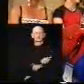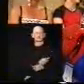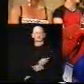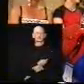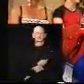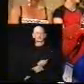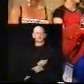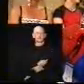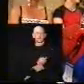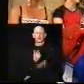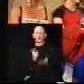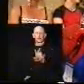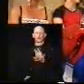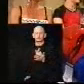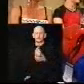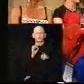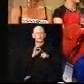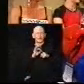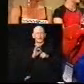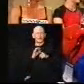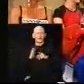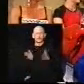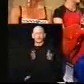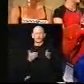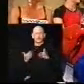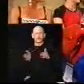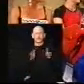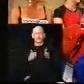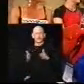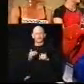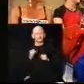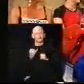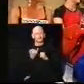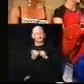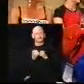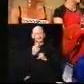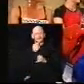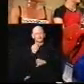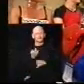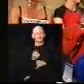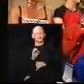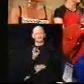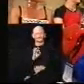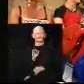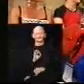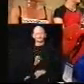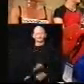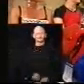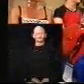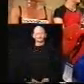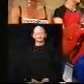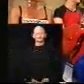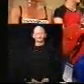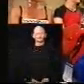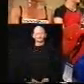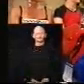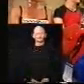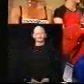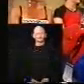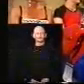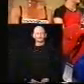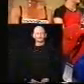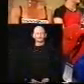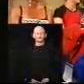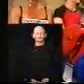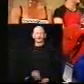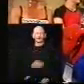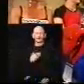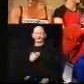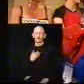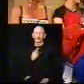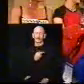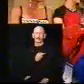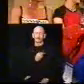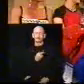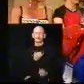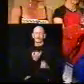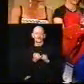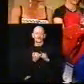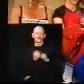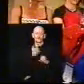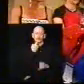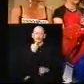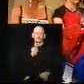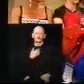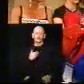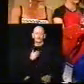but sort of not very serious Not very serious No One little bit Well, we like that Yeah, like that always have some theatre that's not very serious I